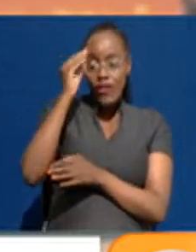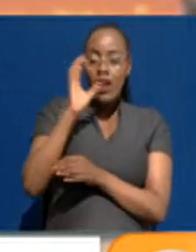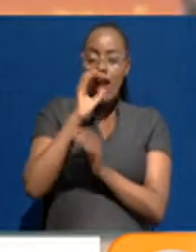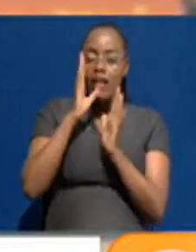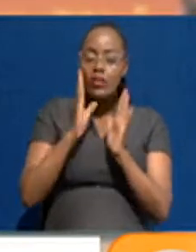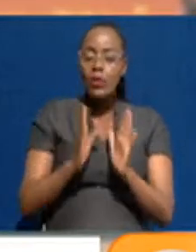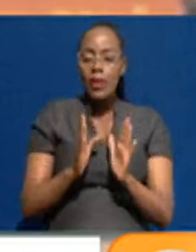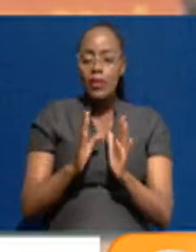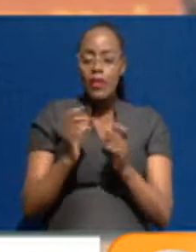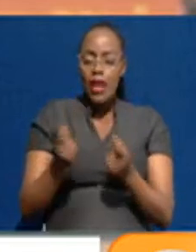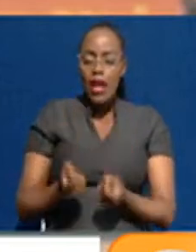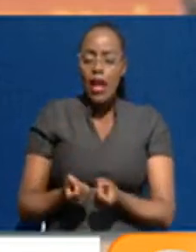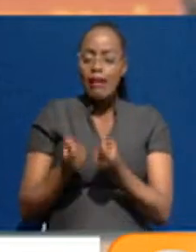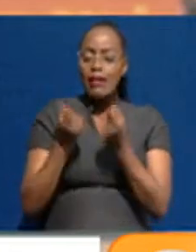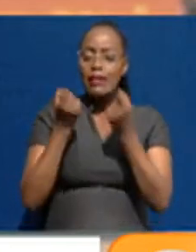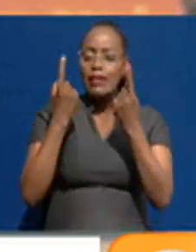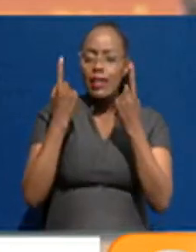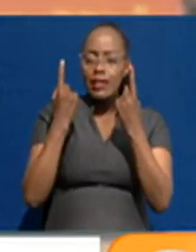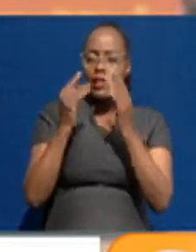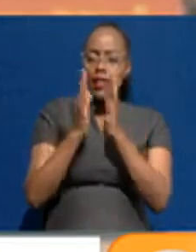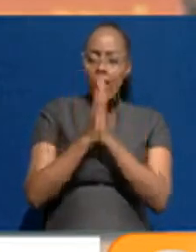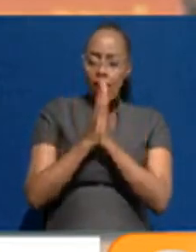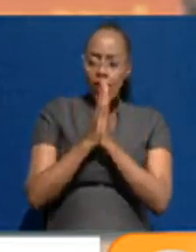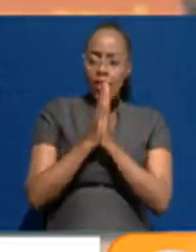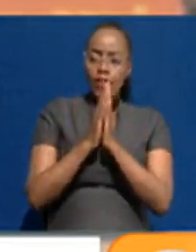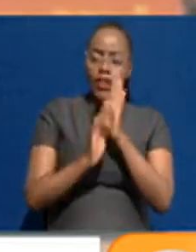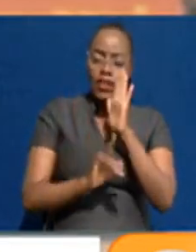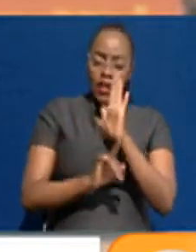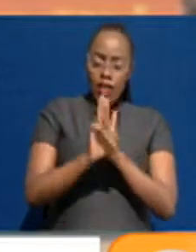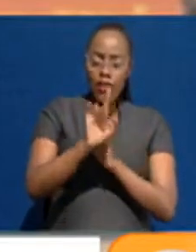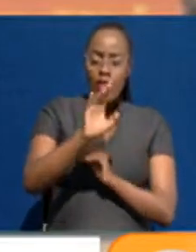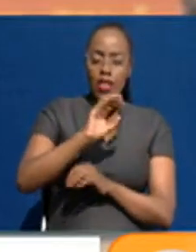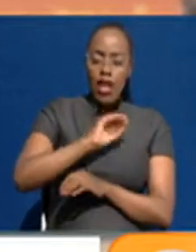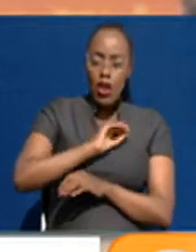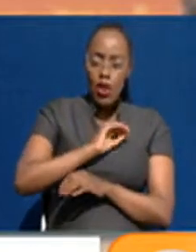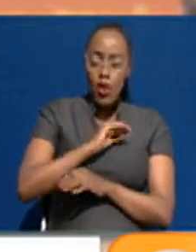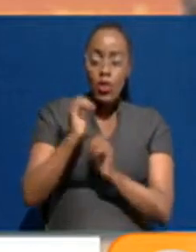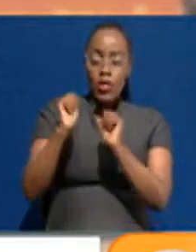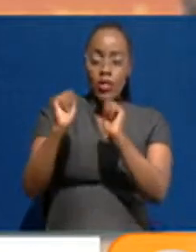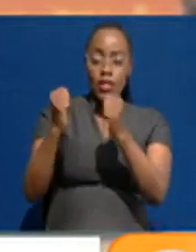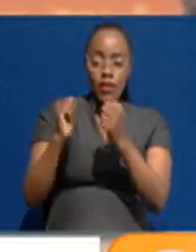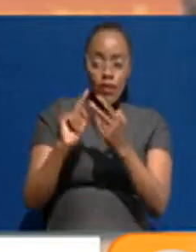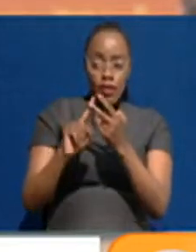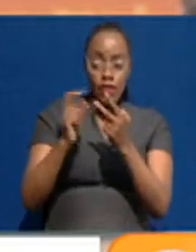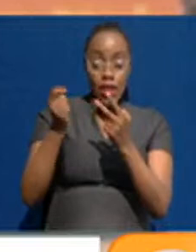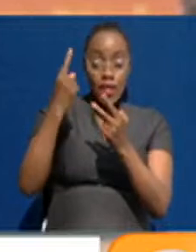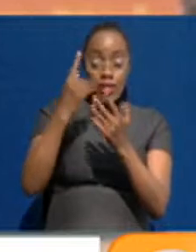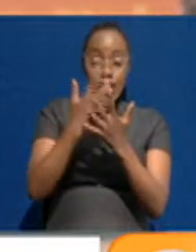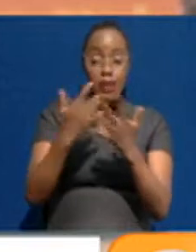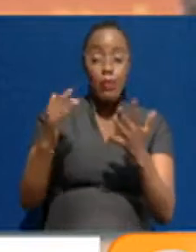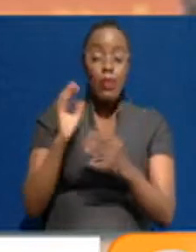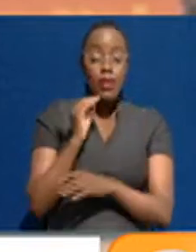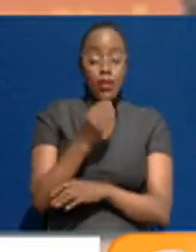Customers understanding and developing good habits around savings, understanding our products,